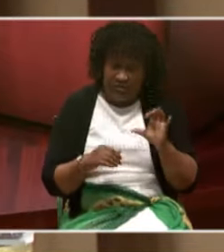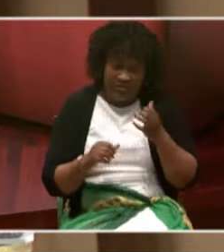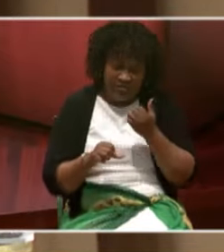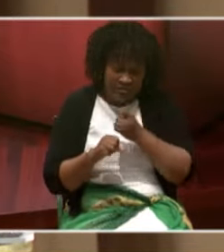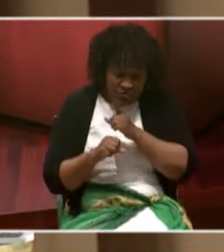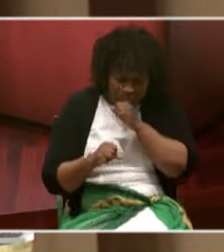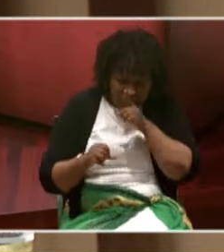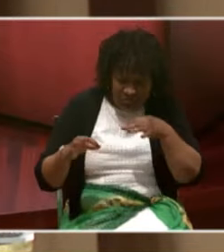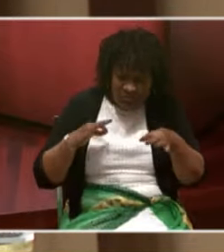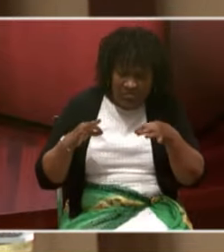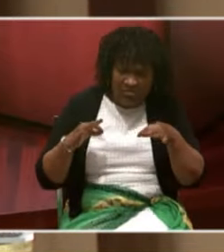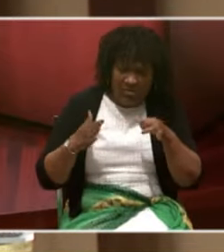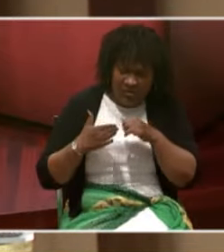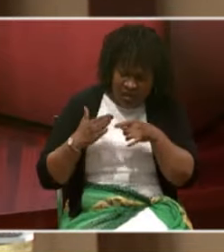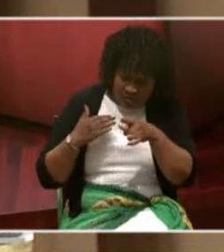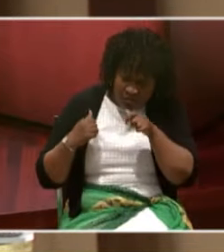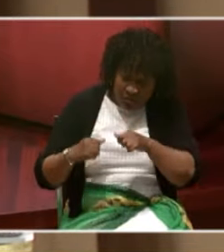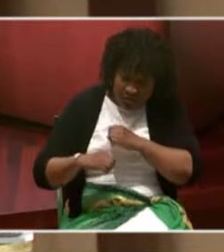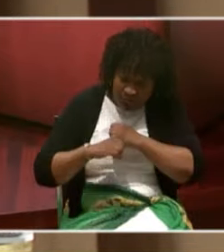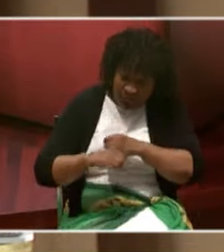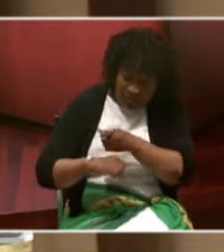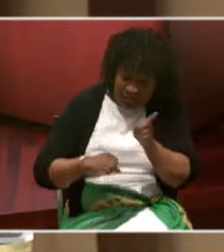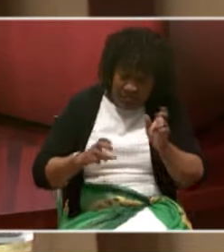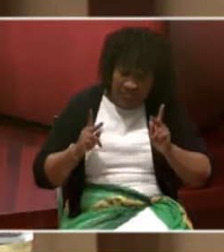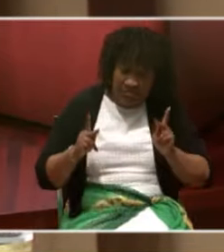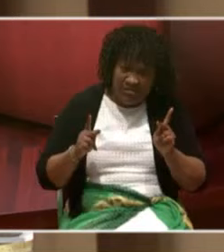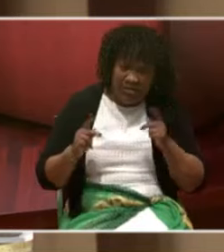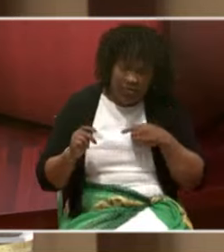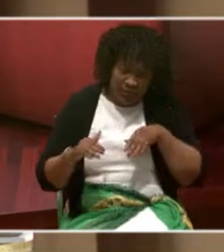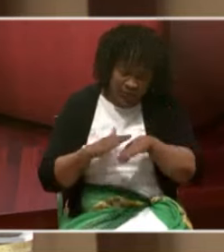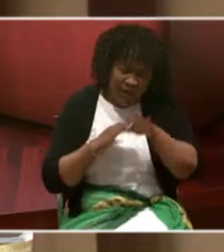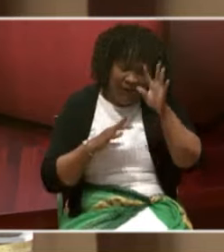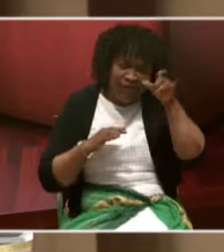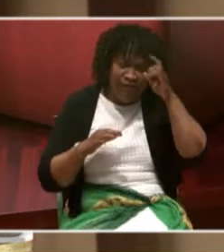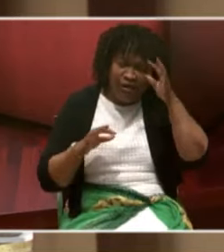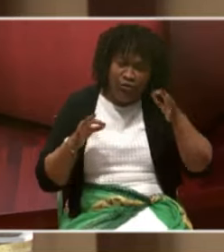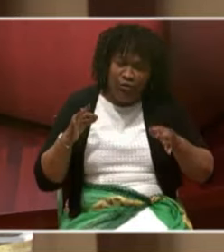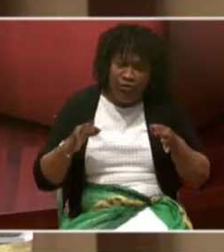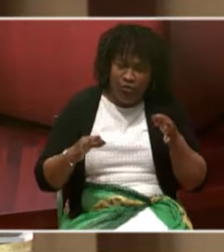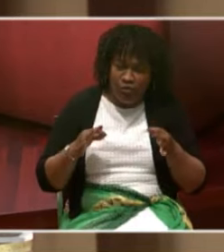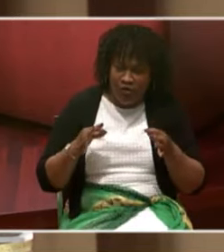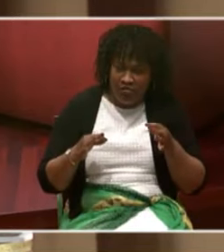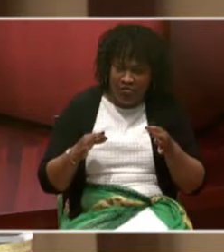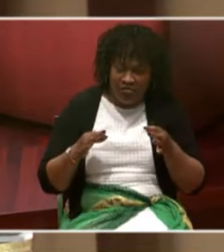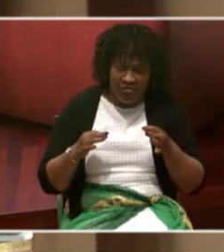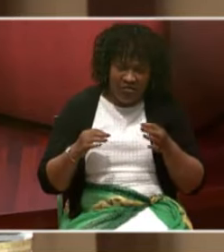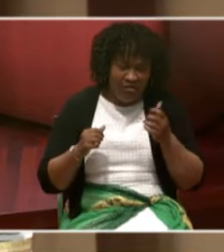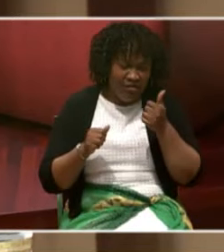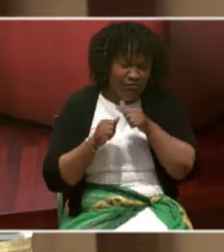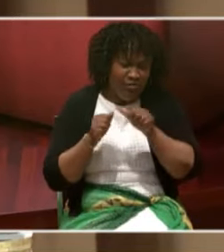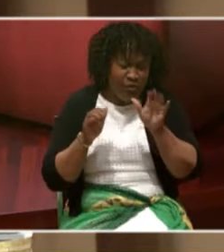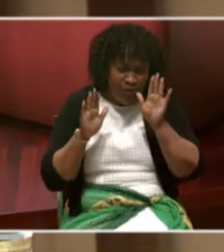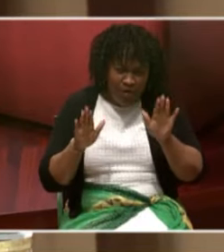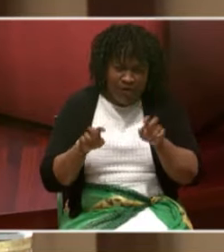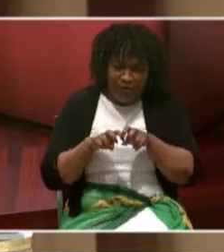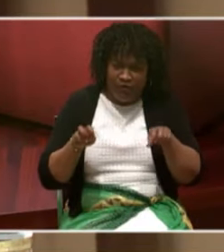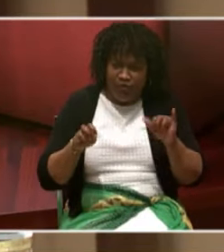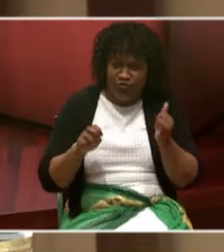So, but only thing I did, I just gave a little blood. Some people gave that very line.